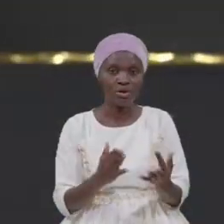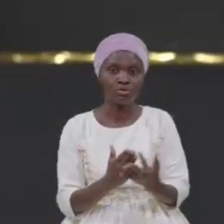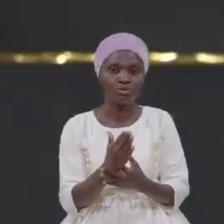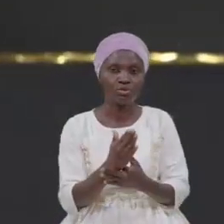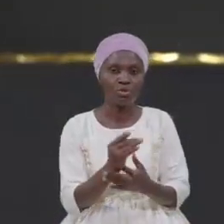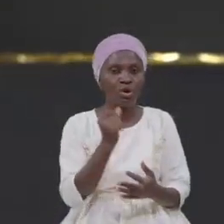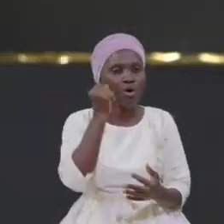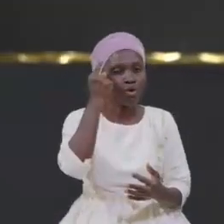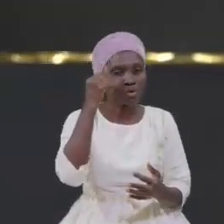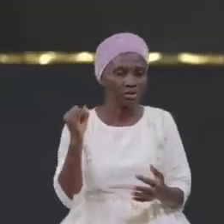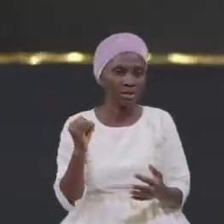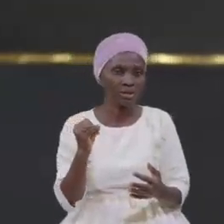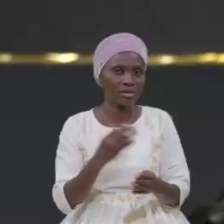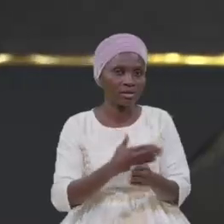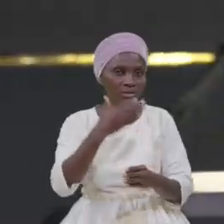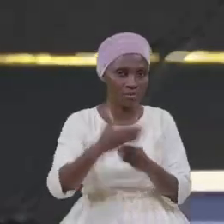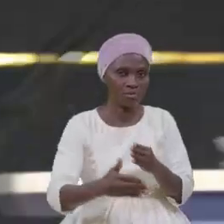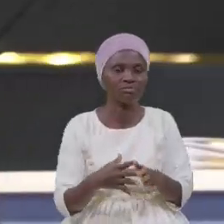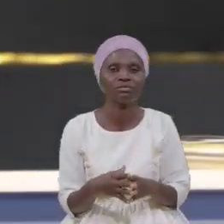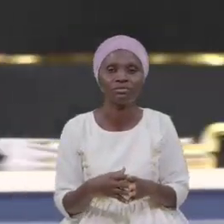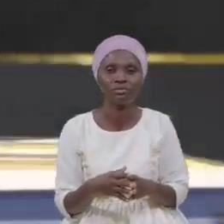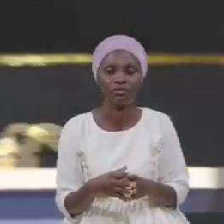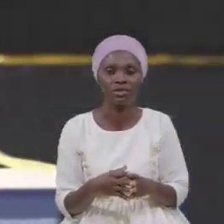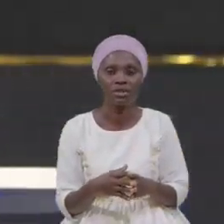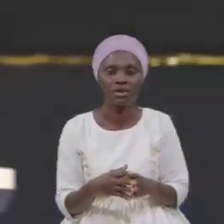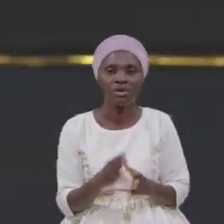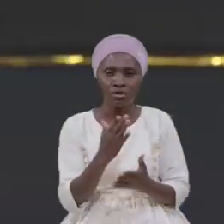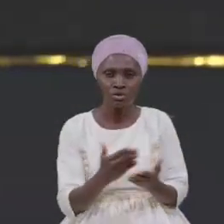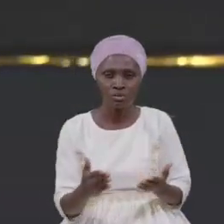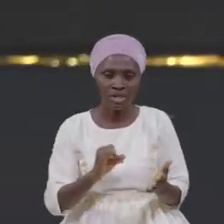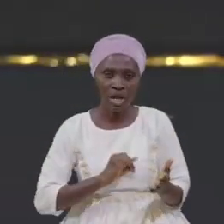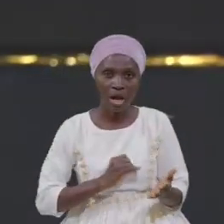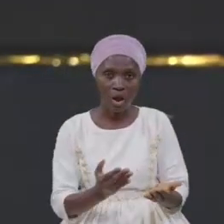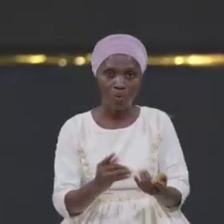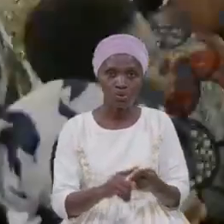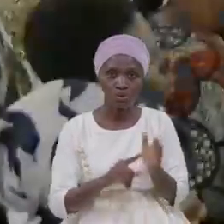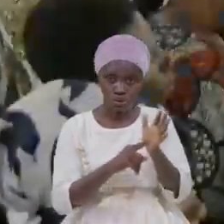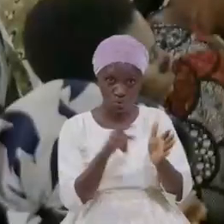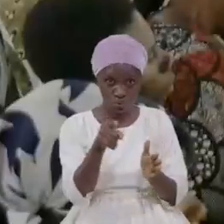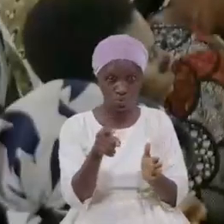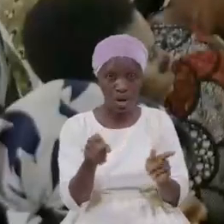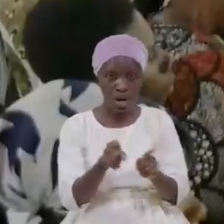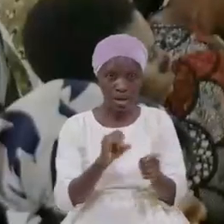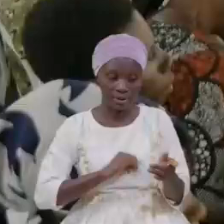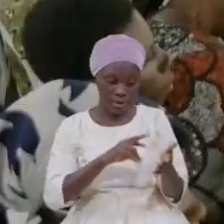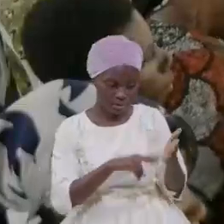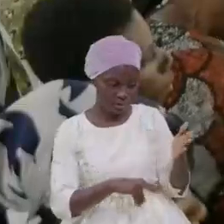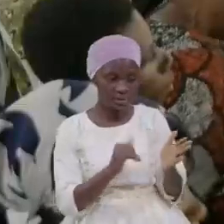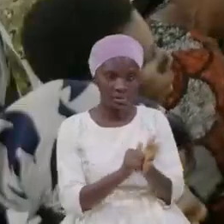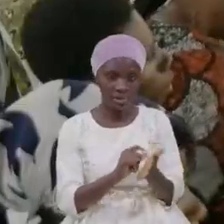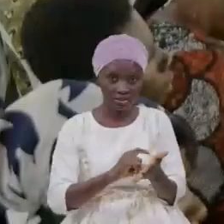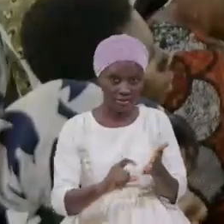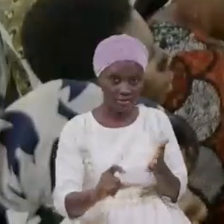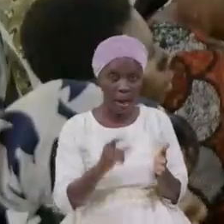total. There's one thing I want to show you as I read that verse, because it